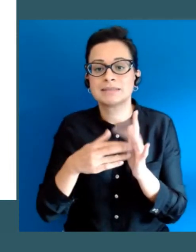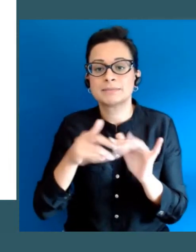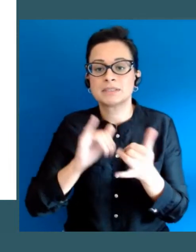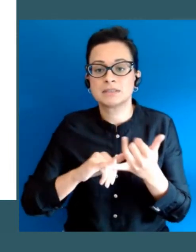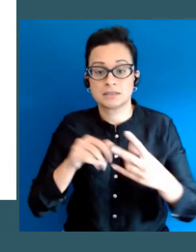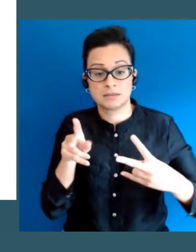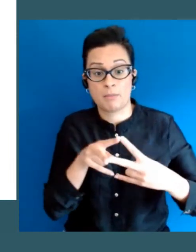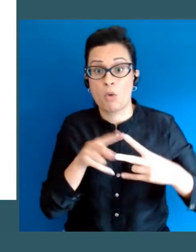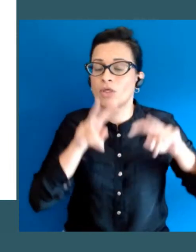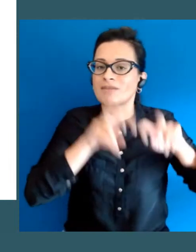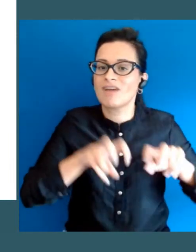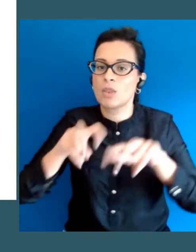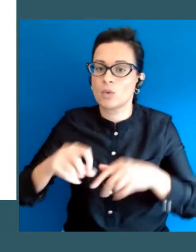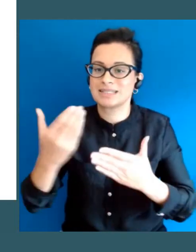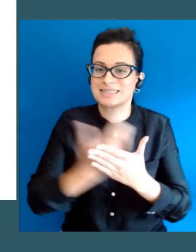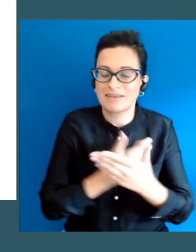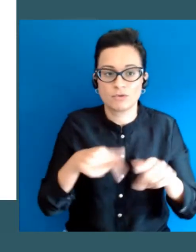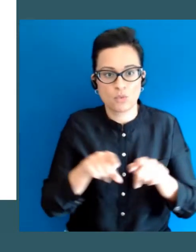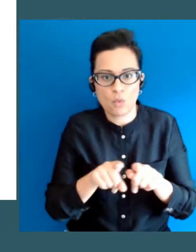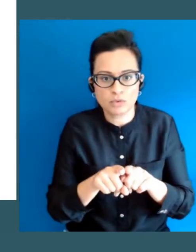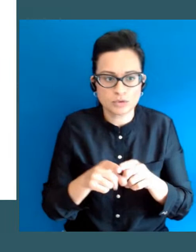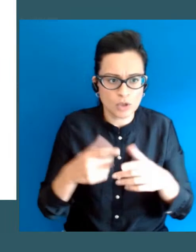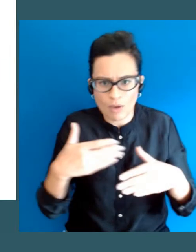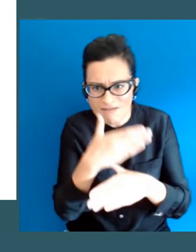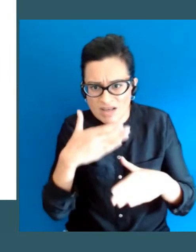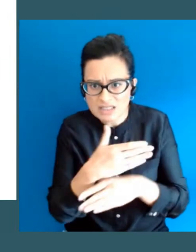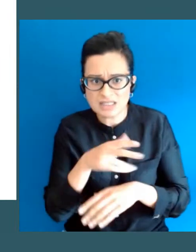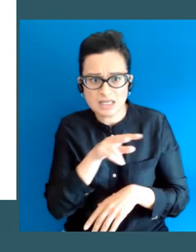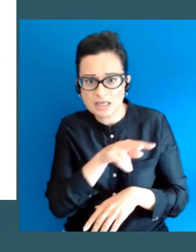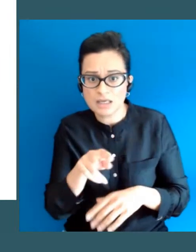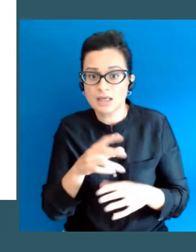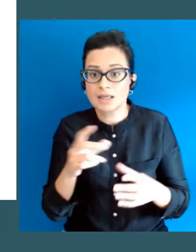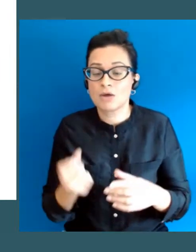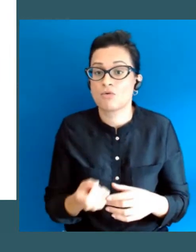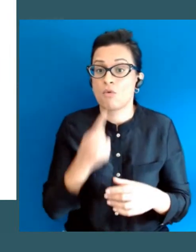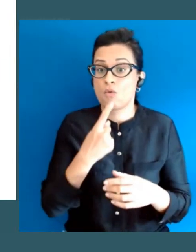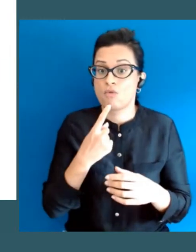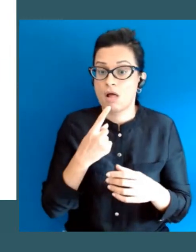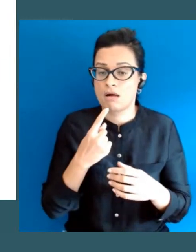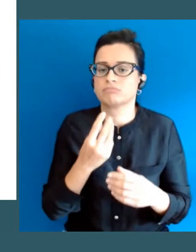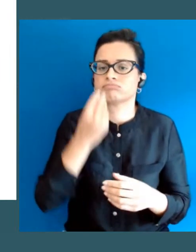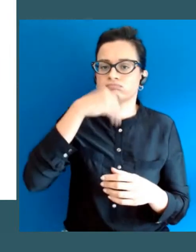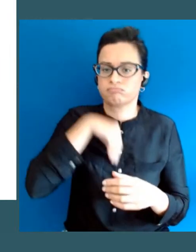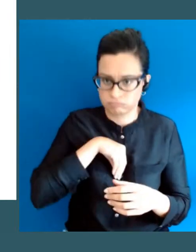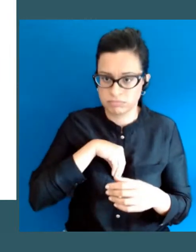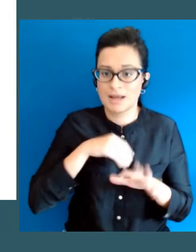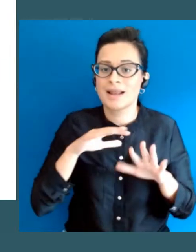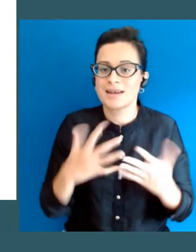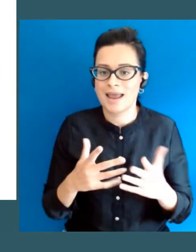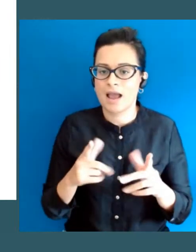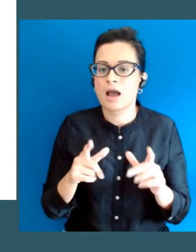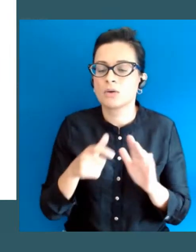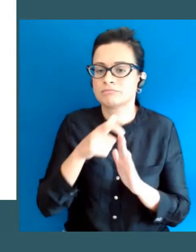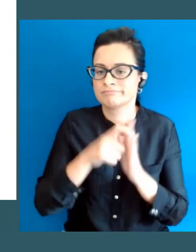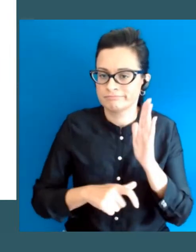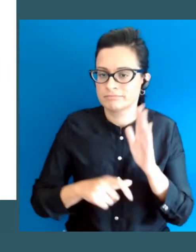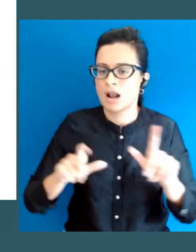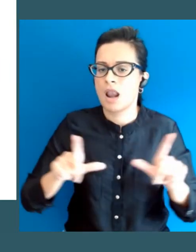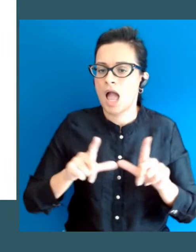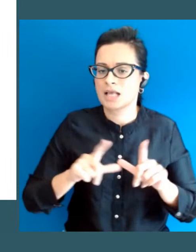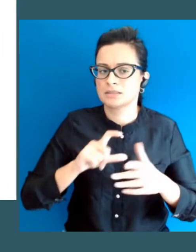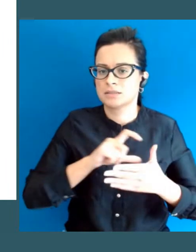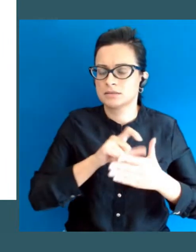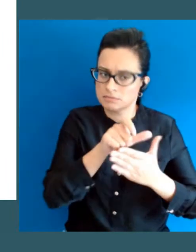and efficacy of an oral product that is now being licensed in the US. And it